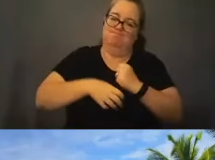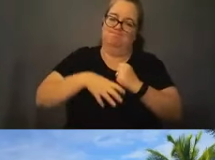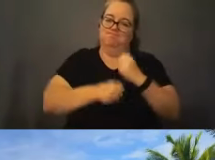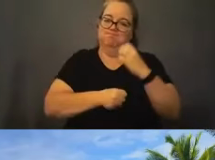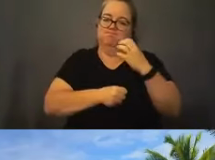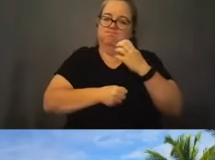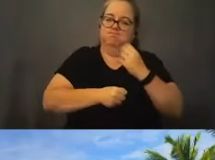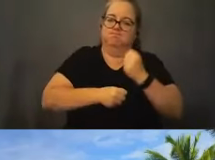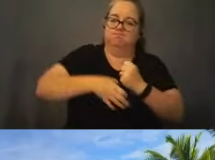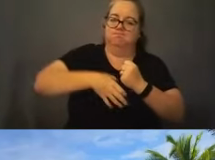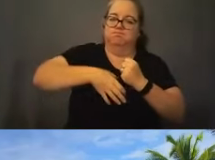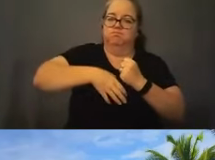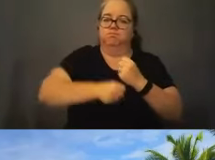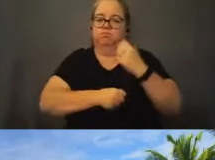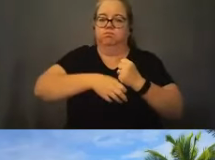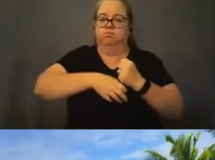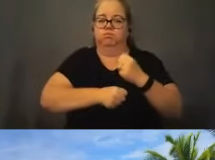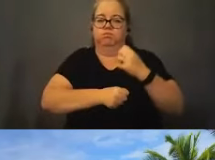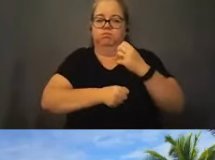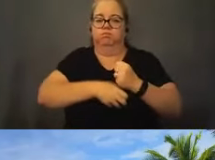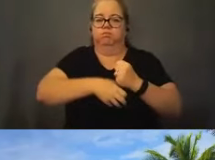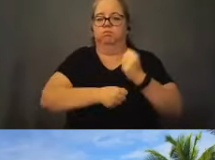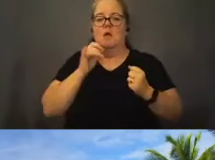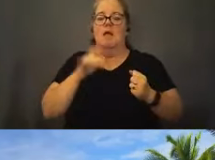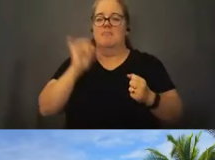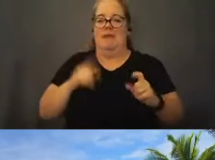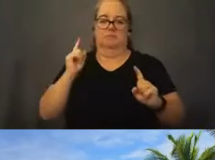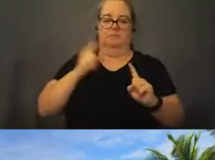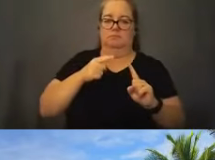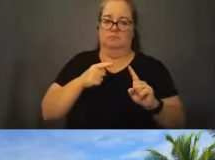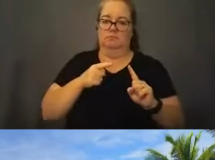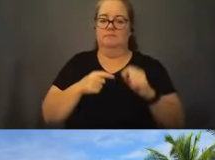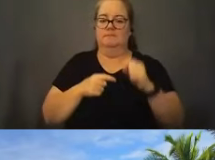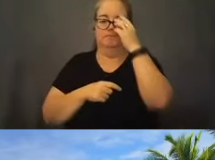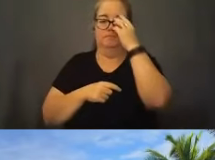come back into it. So that's what we're thinking of when we're doing it.